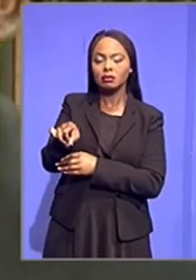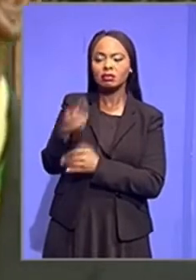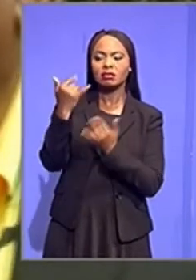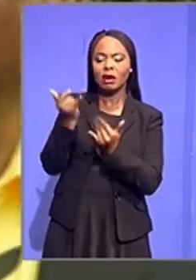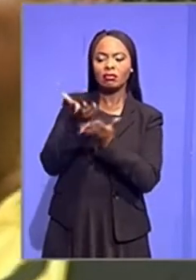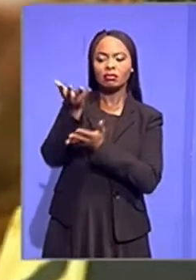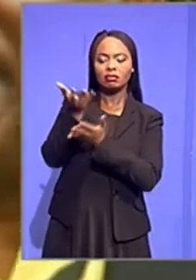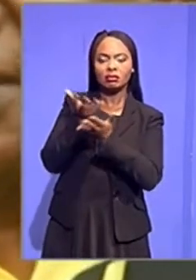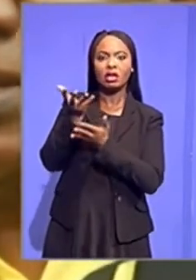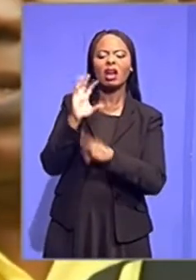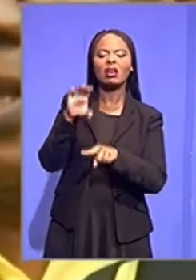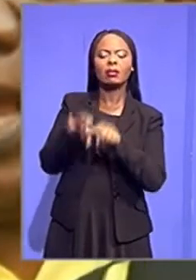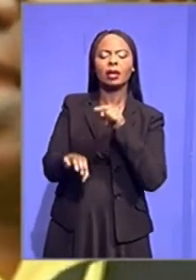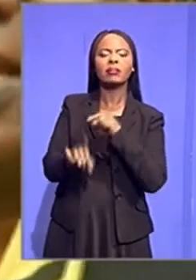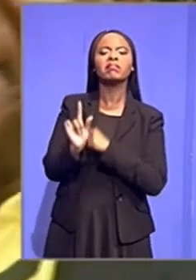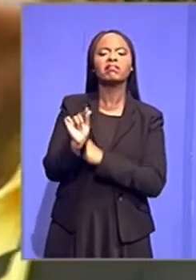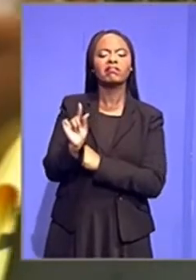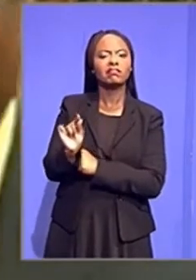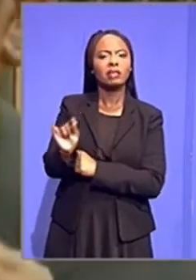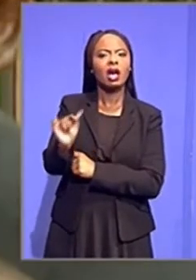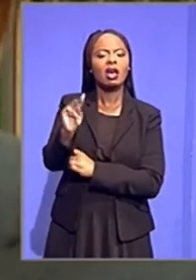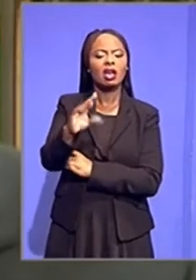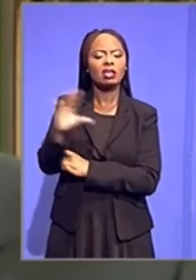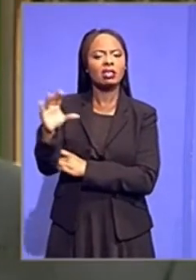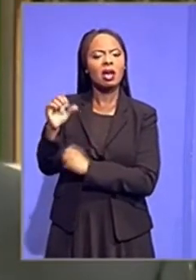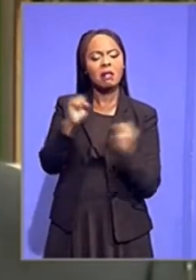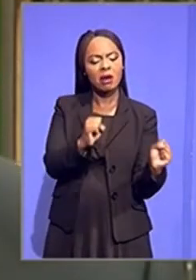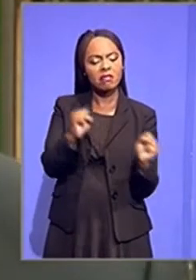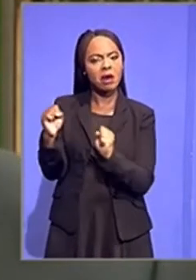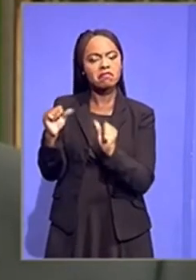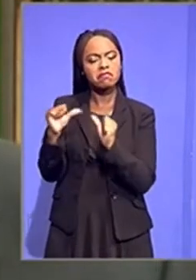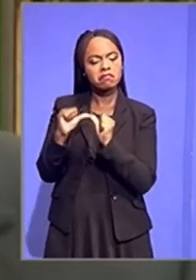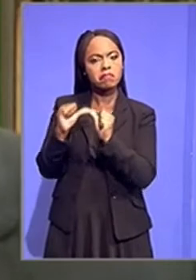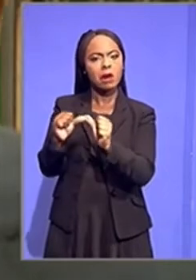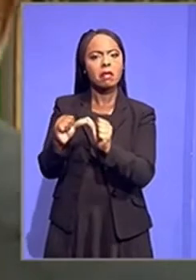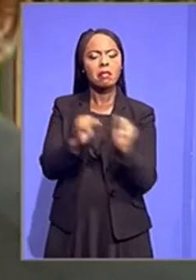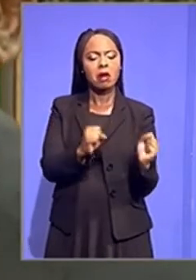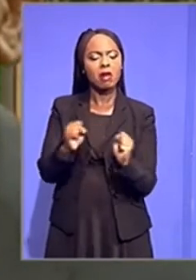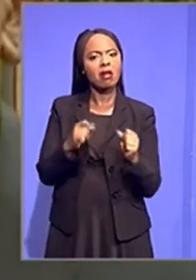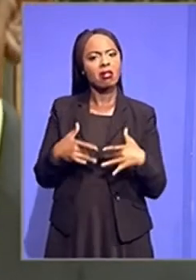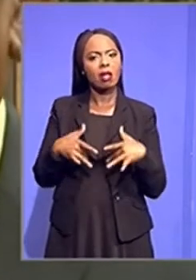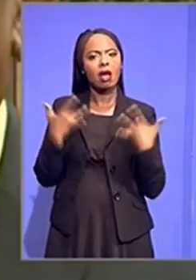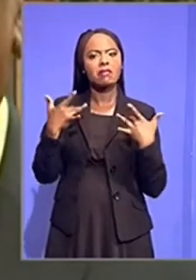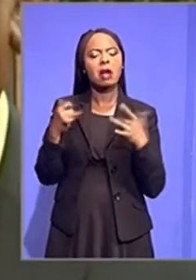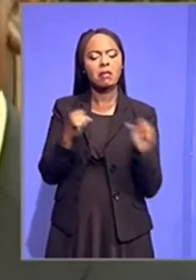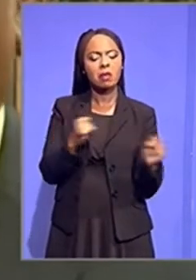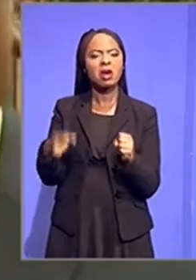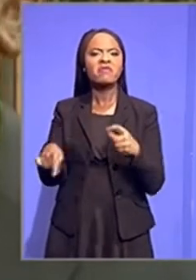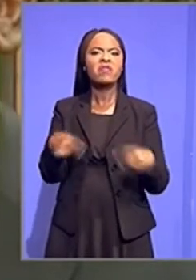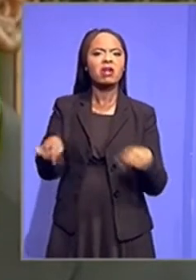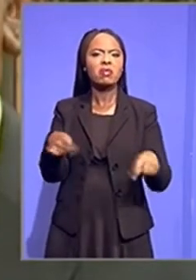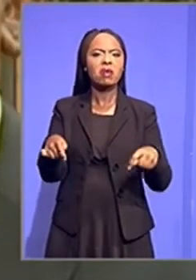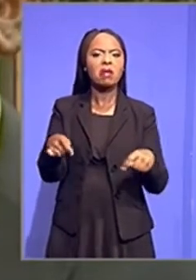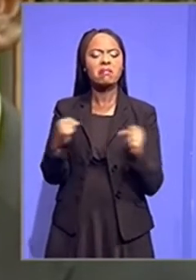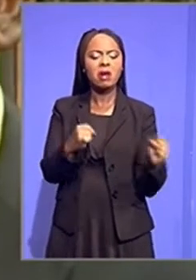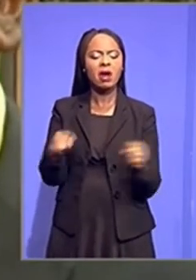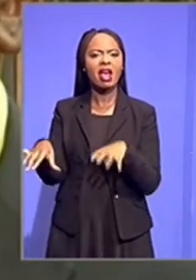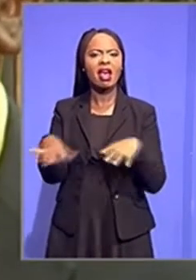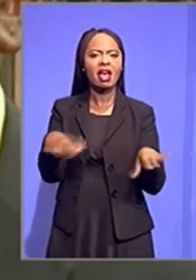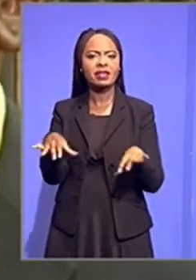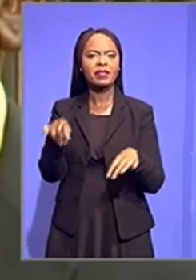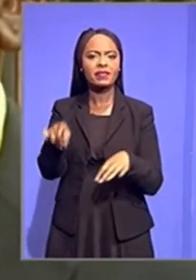you really see that the ANC is still ticking, it is still alive, and we are now going to take